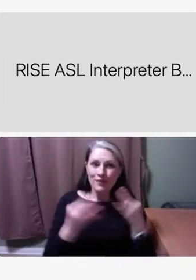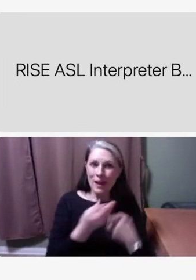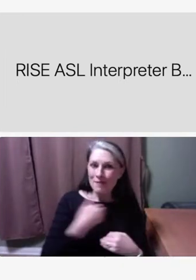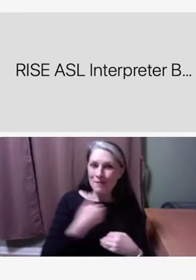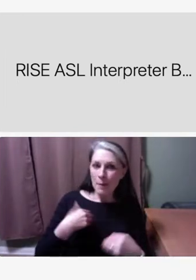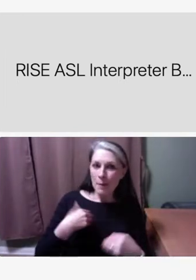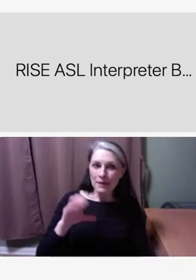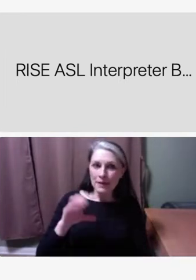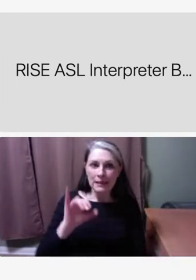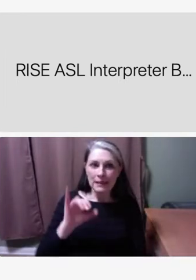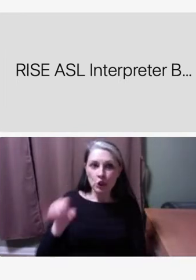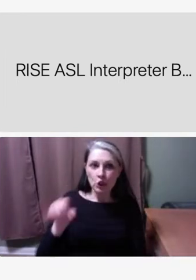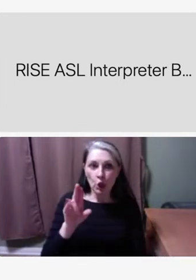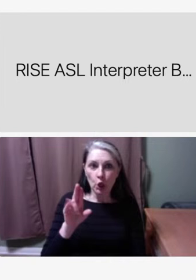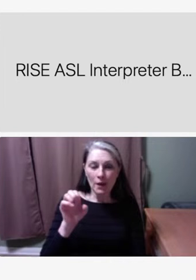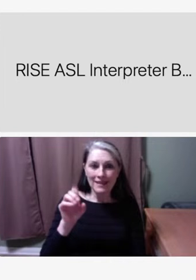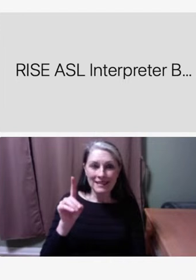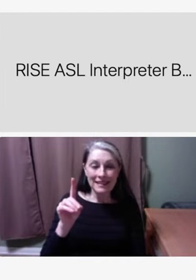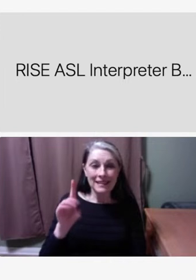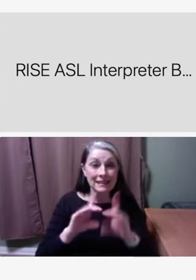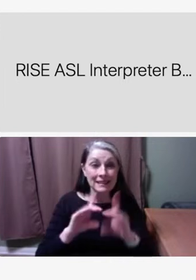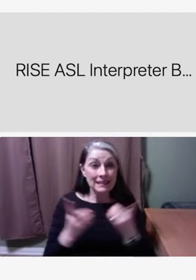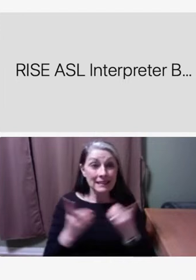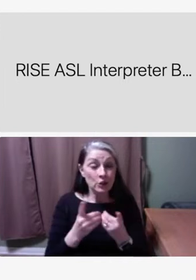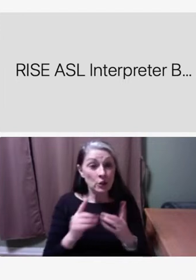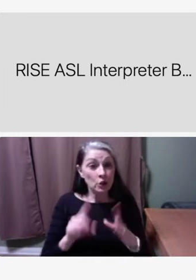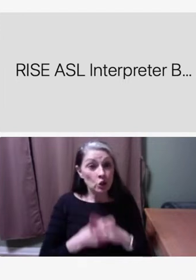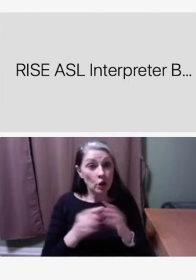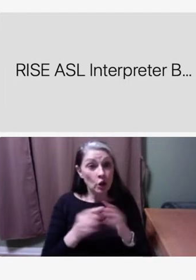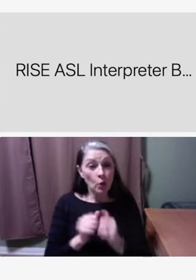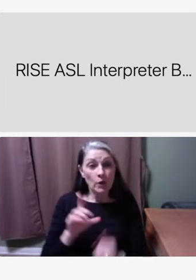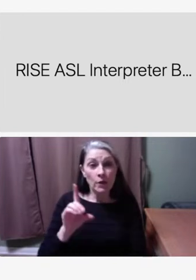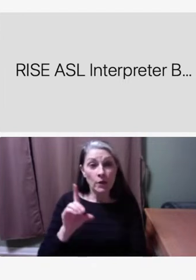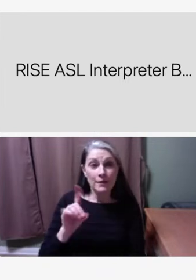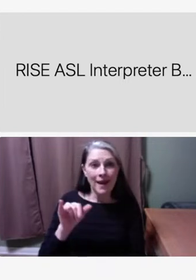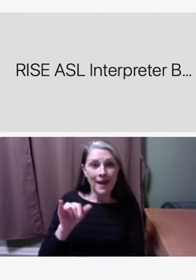to first start with Diane Mendez.